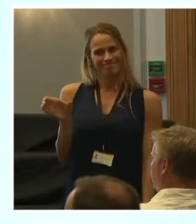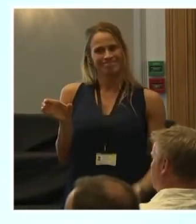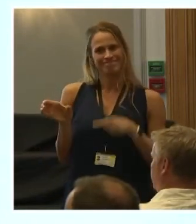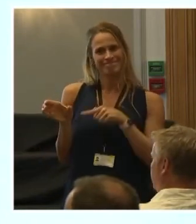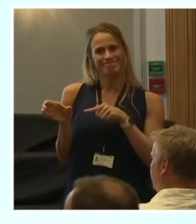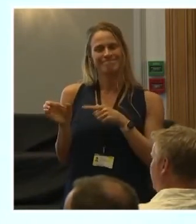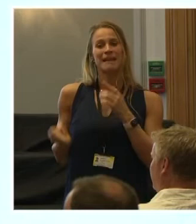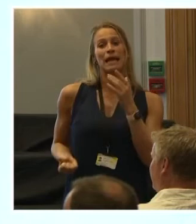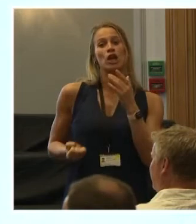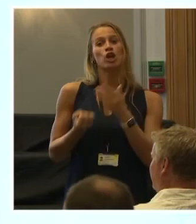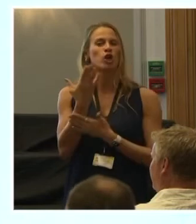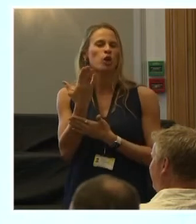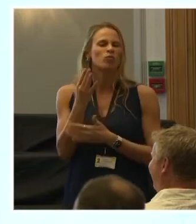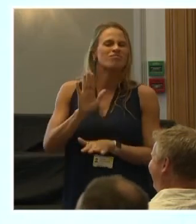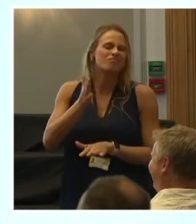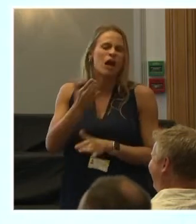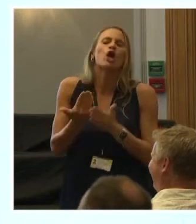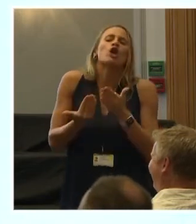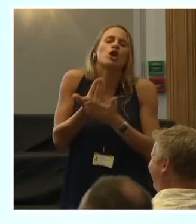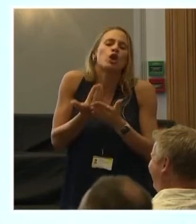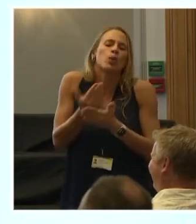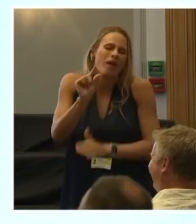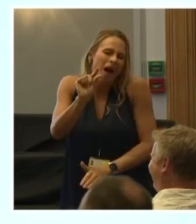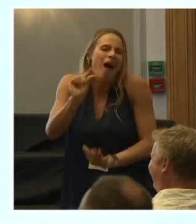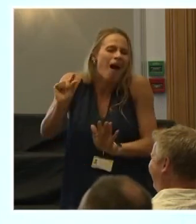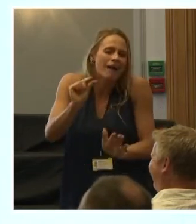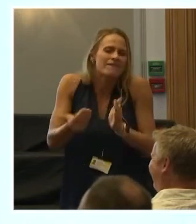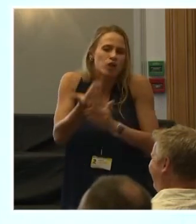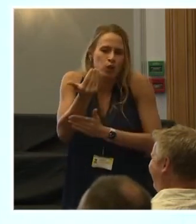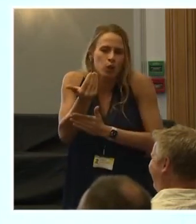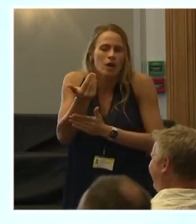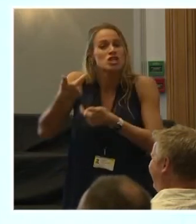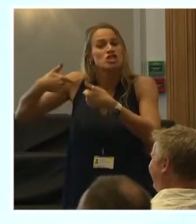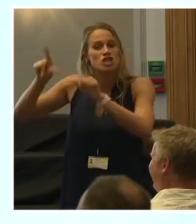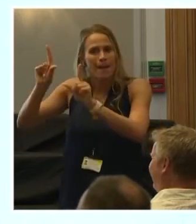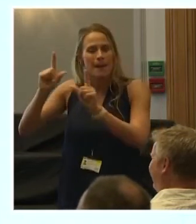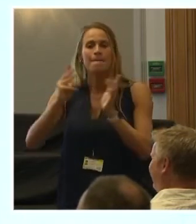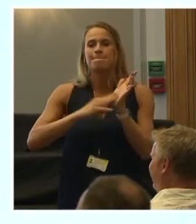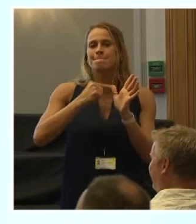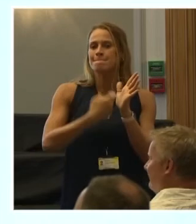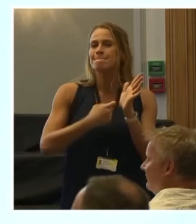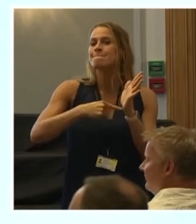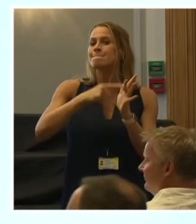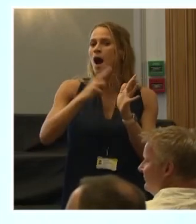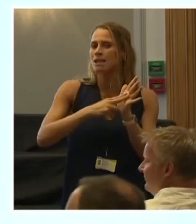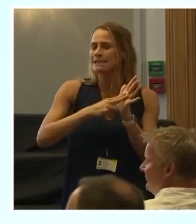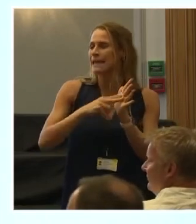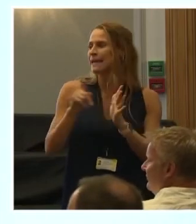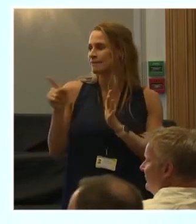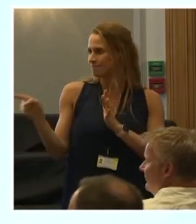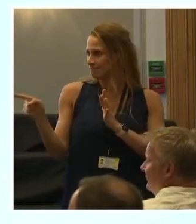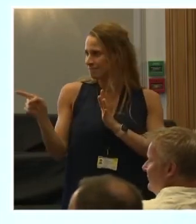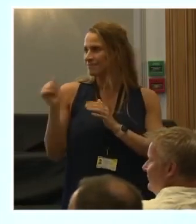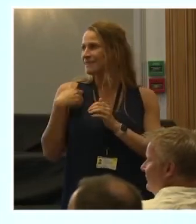new, it says new, but newish, I think would be fair to say now, our new chairman, Martin Kirkup. Martin's going to say a few words of welcome for you